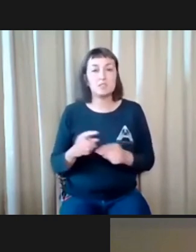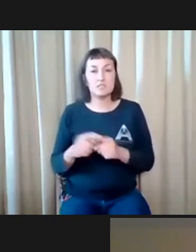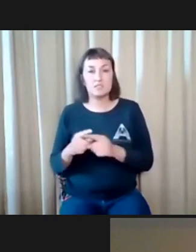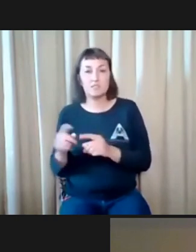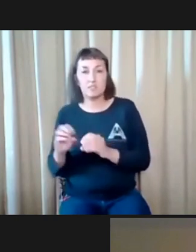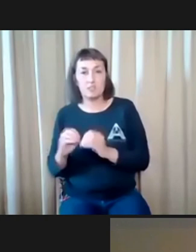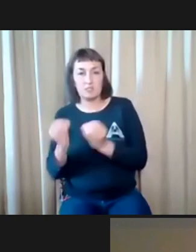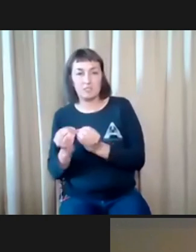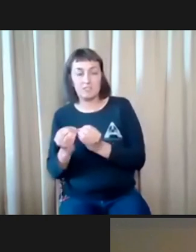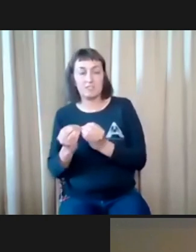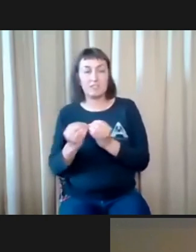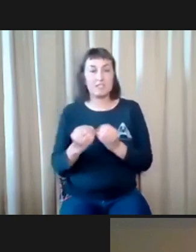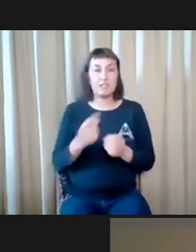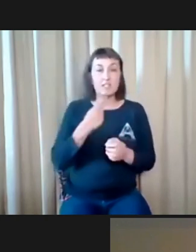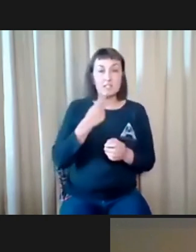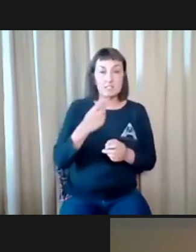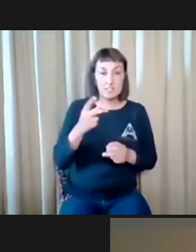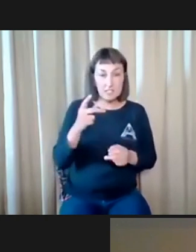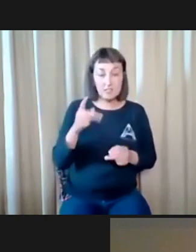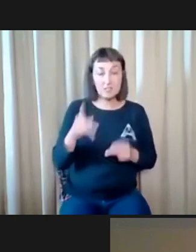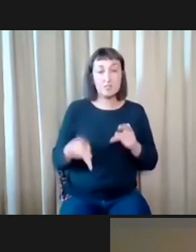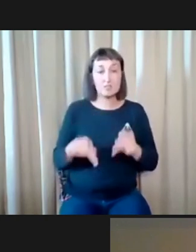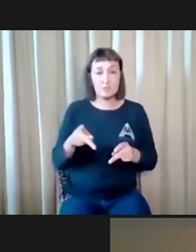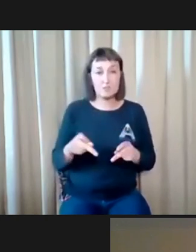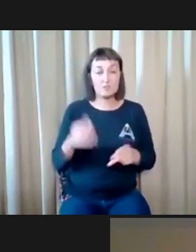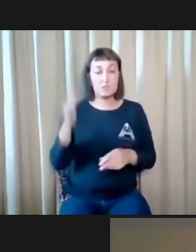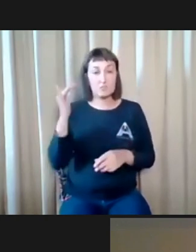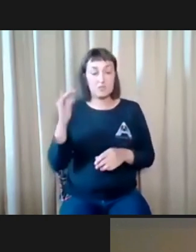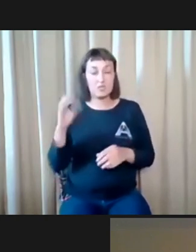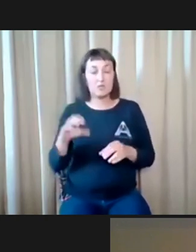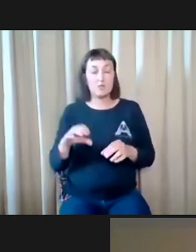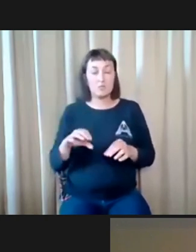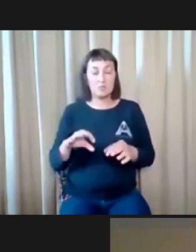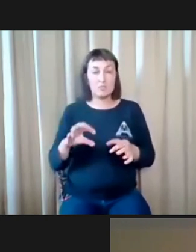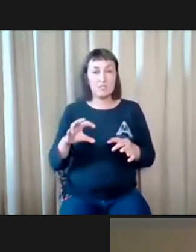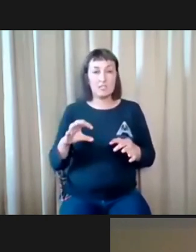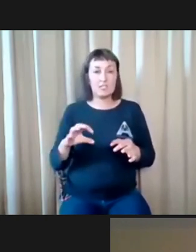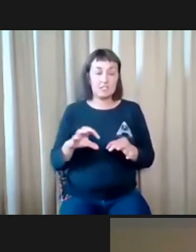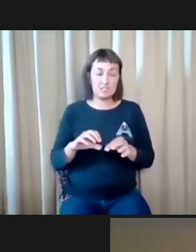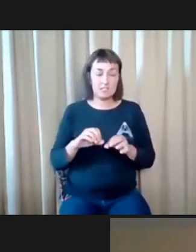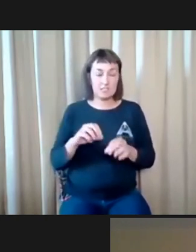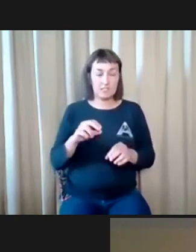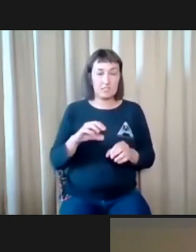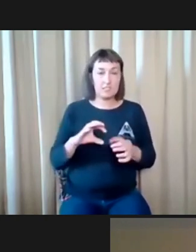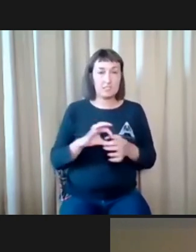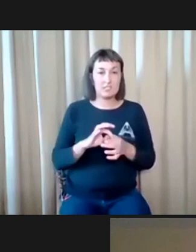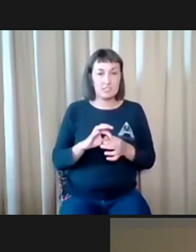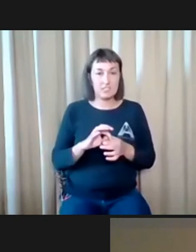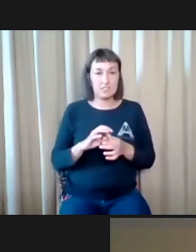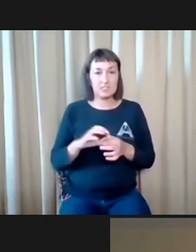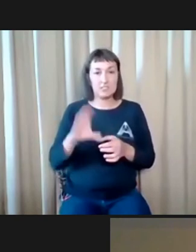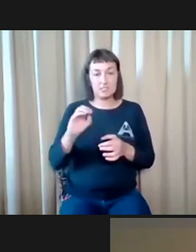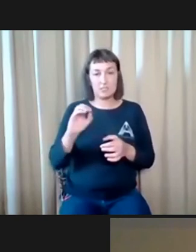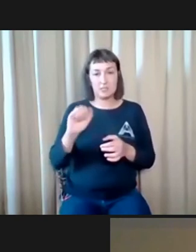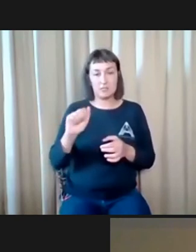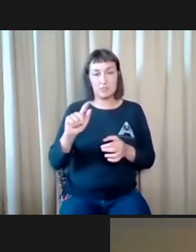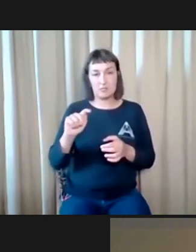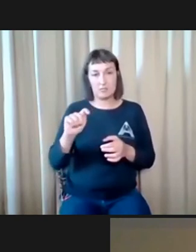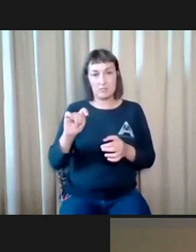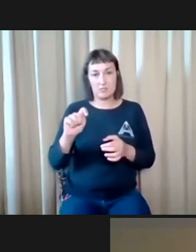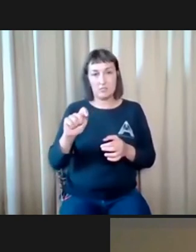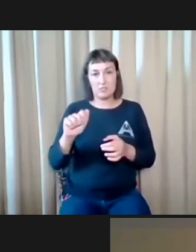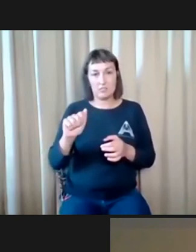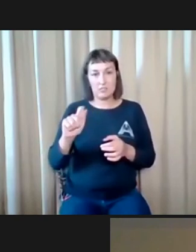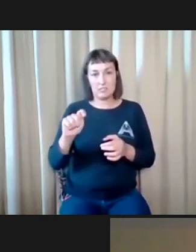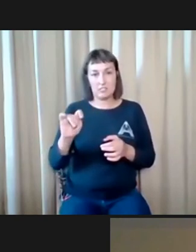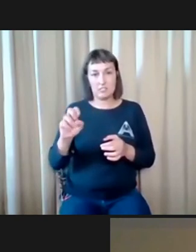our supporters. And that's part of why we formed this coalition, so that we can work cohesively together and make sure that everyone is hearing about these